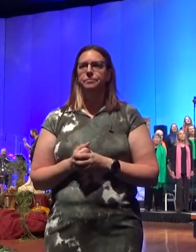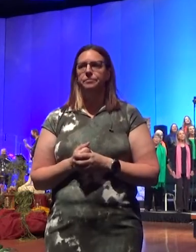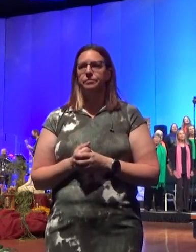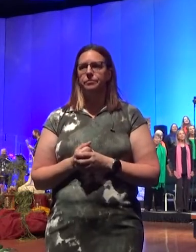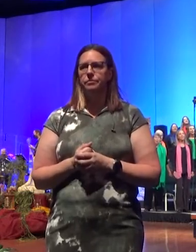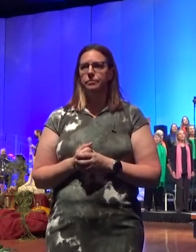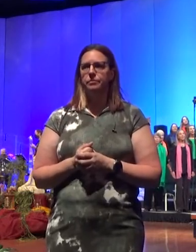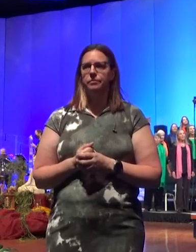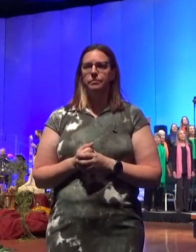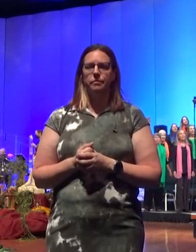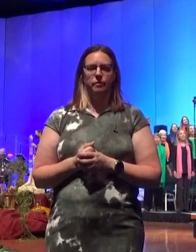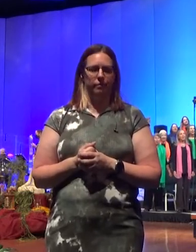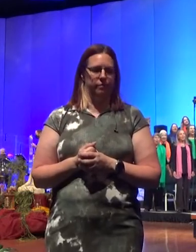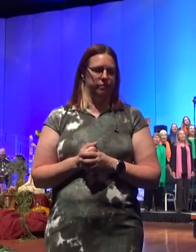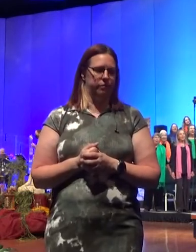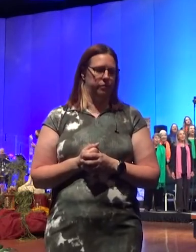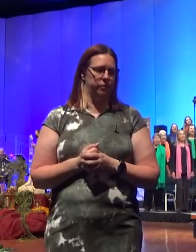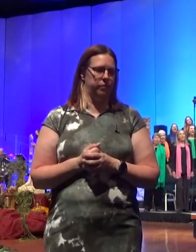be